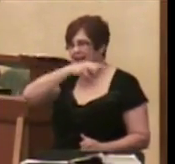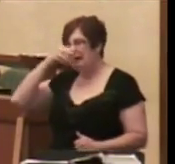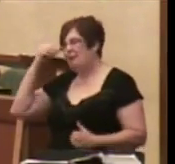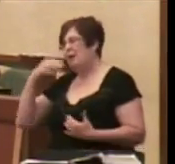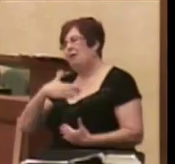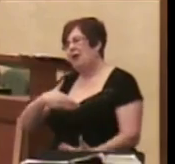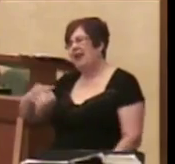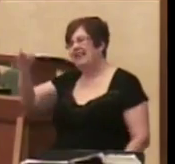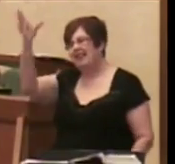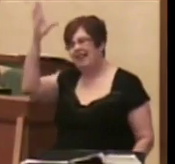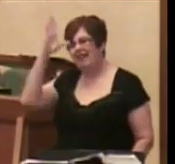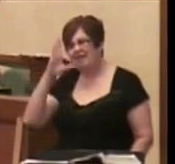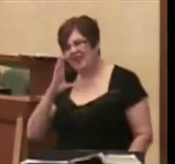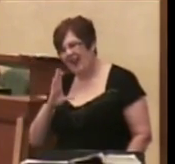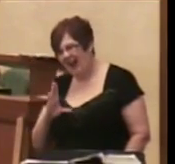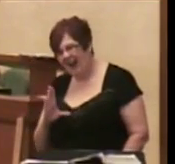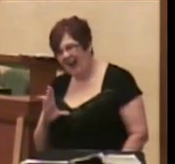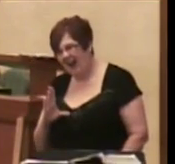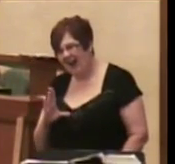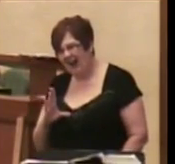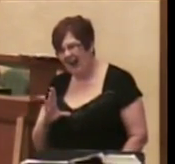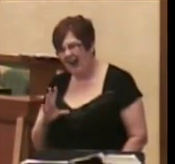breathe deep the breath of God.